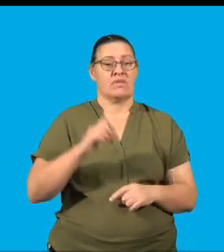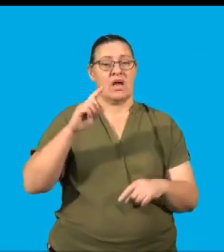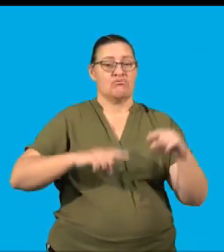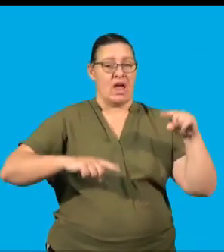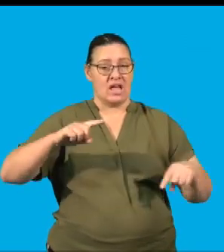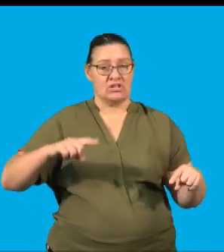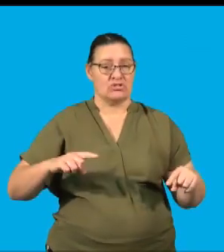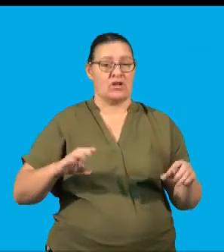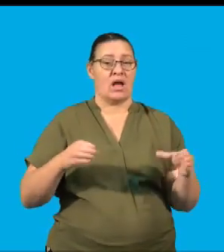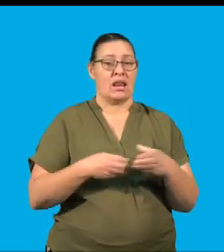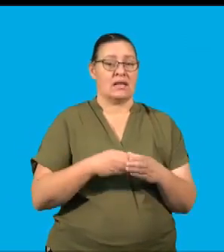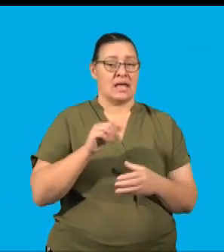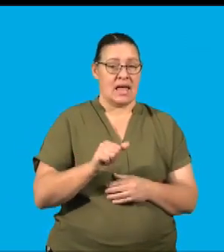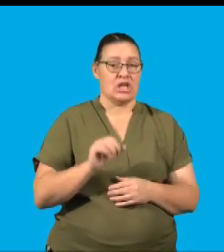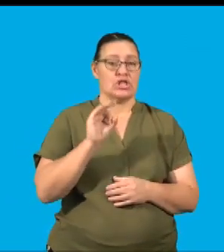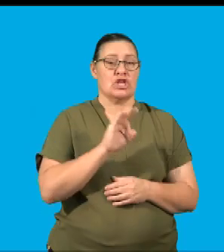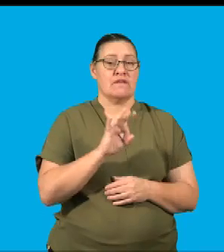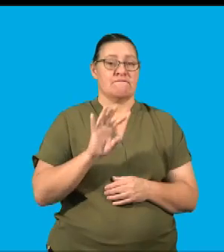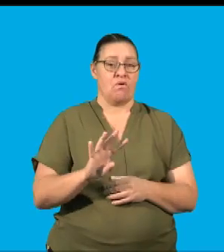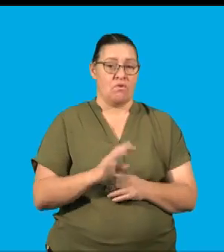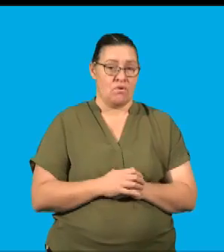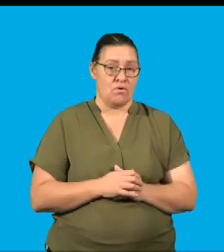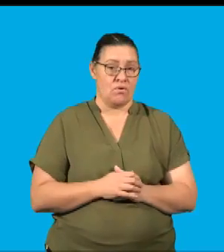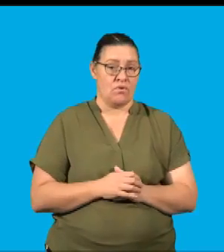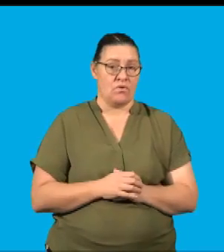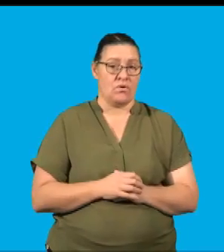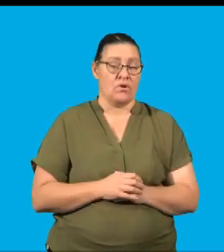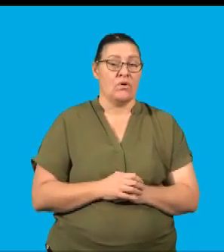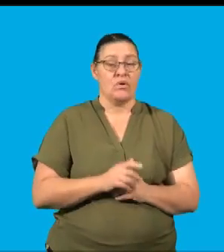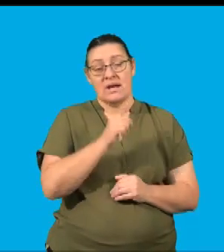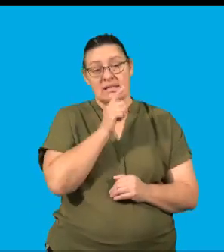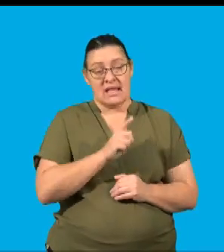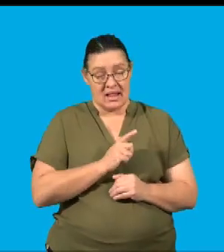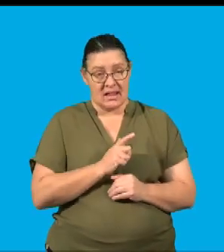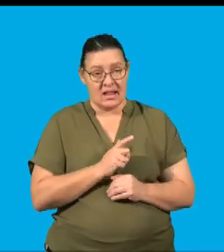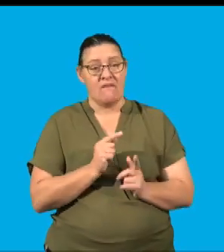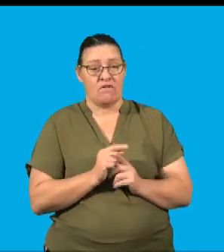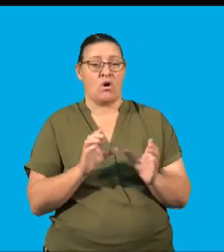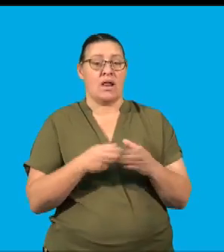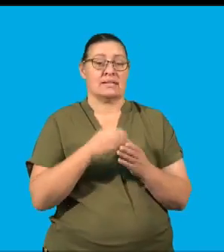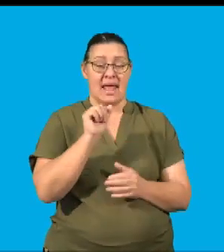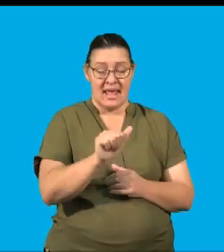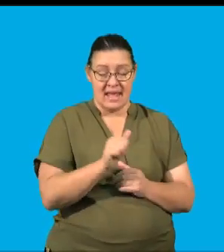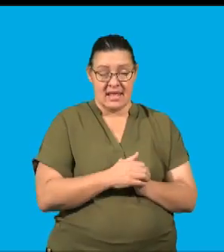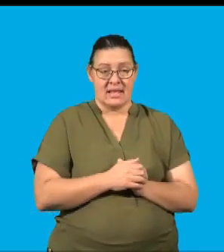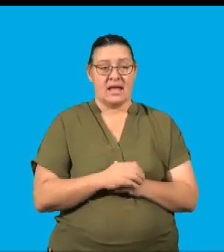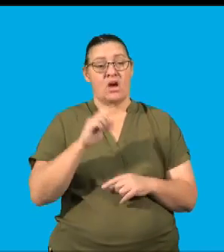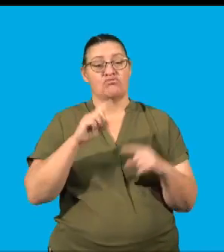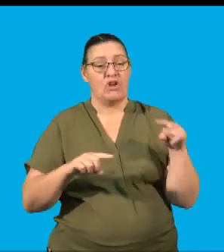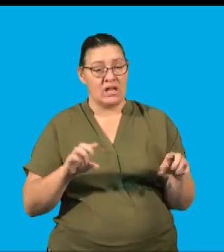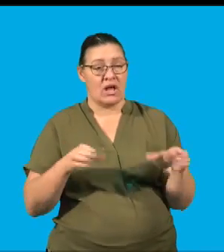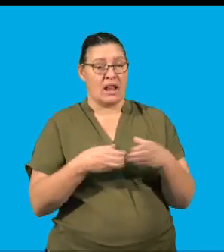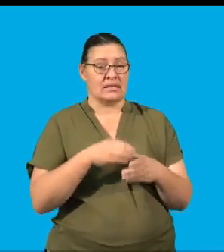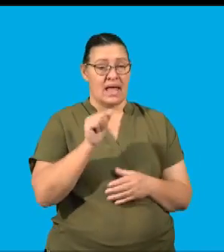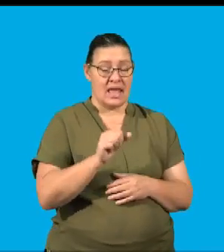The range of class A is 34. So they are already telling us, remember this is the data for class A. The